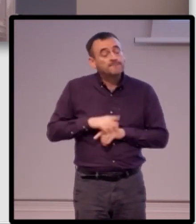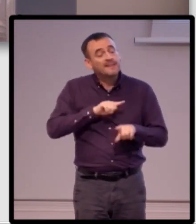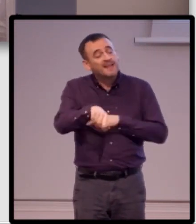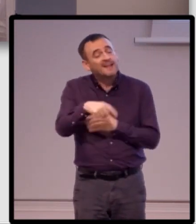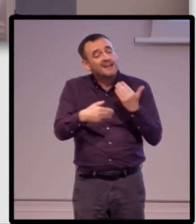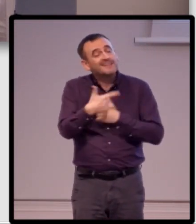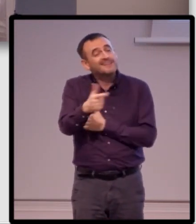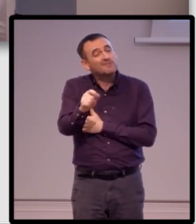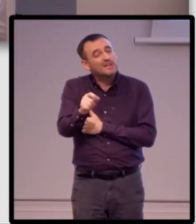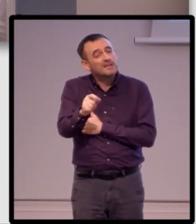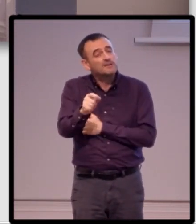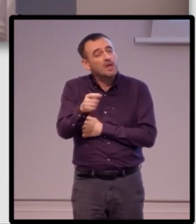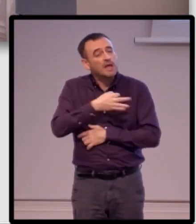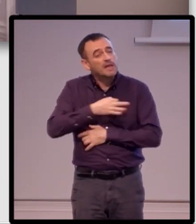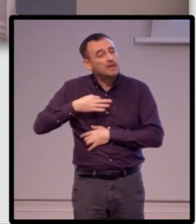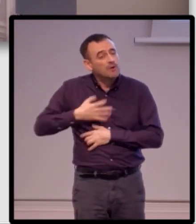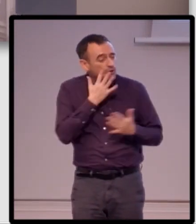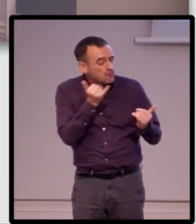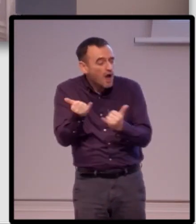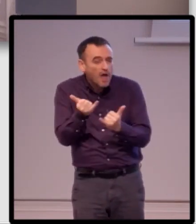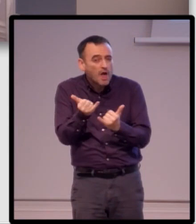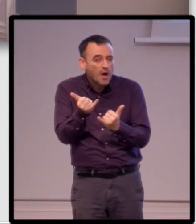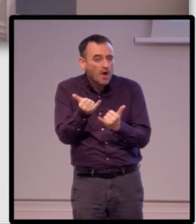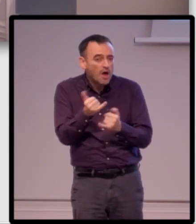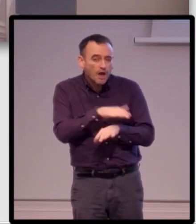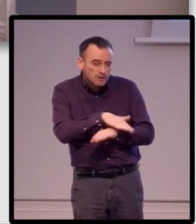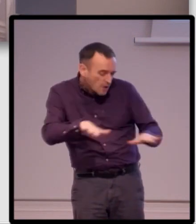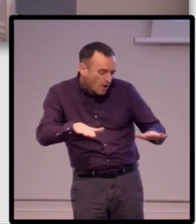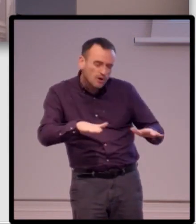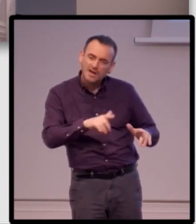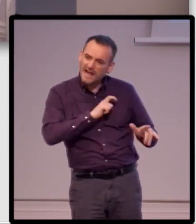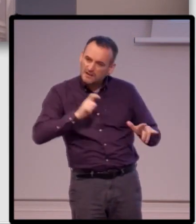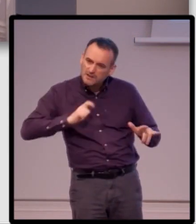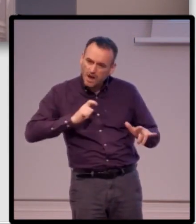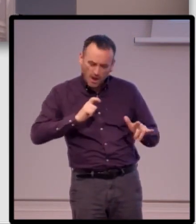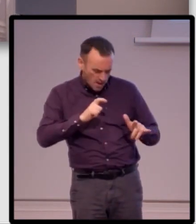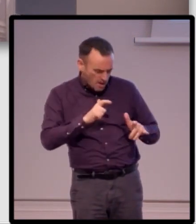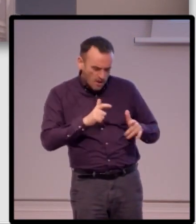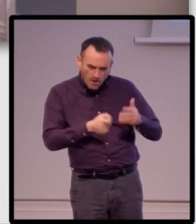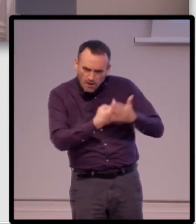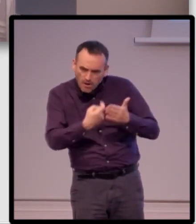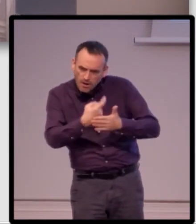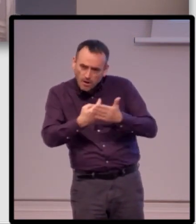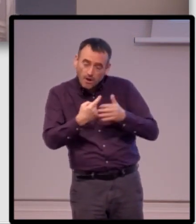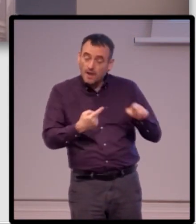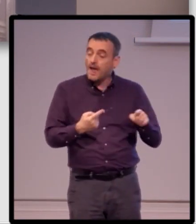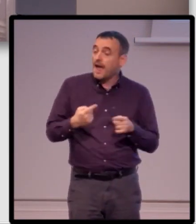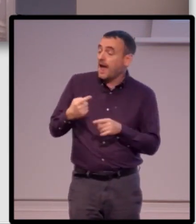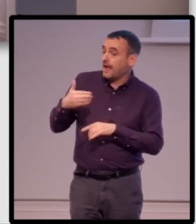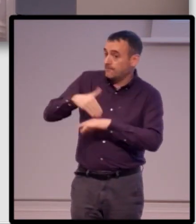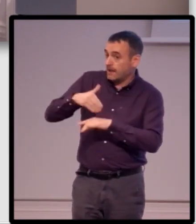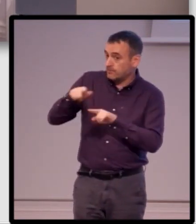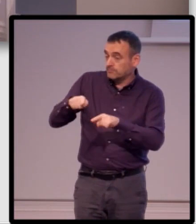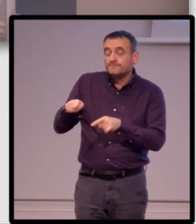clinical trials into various childhood cancers really accelerate in the UK. This is boosted by the establishment of the